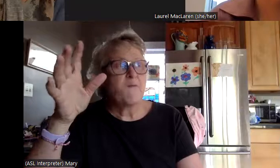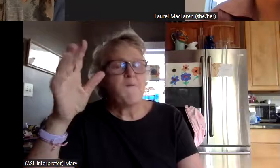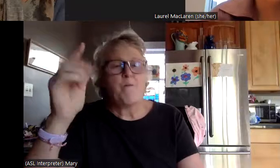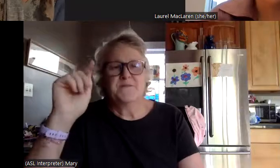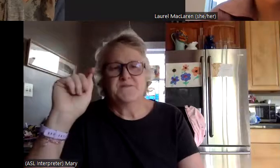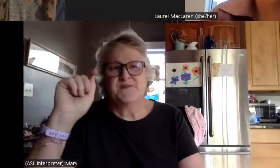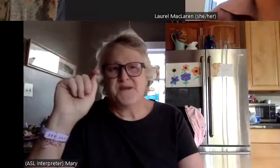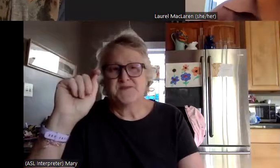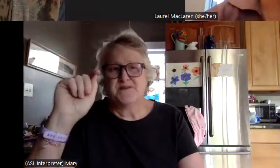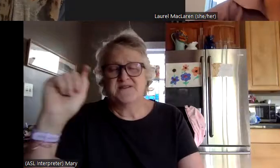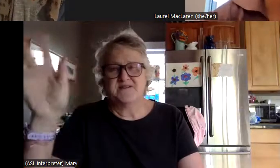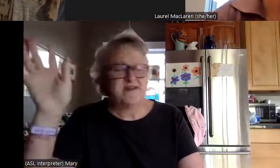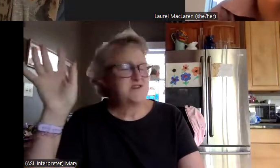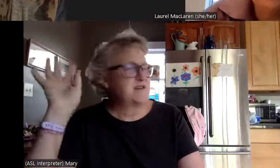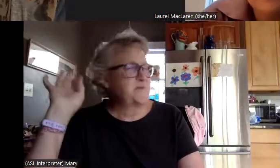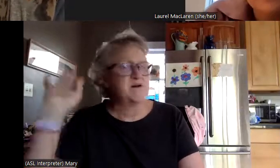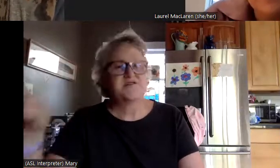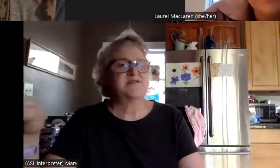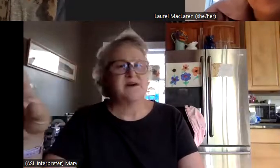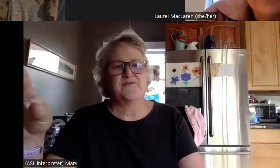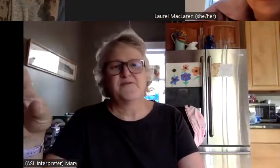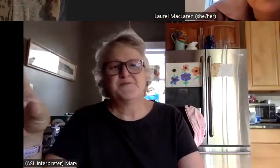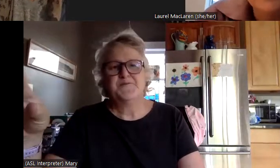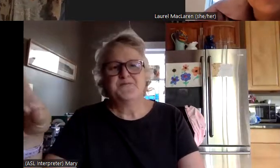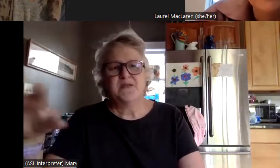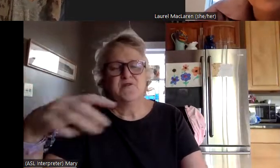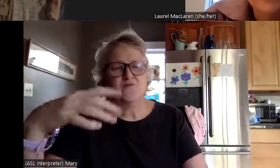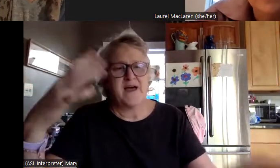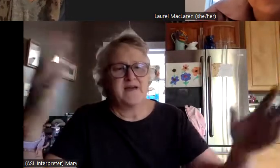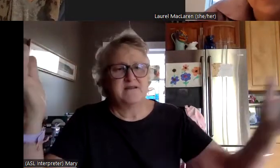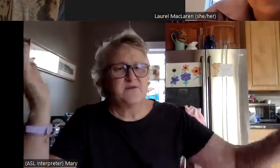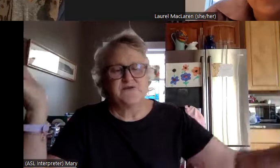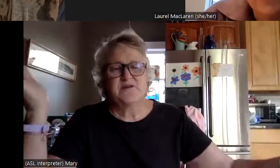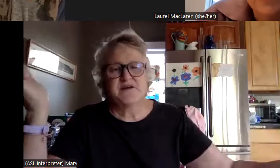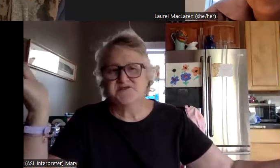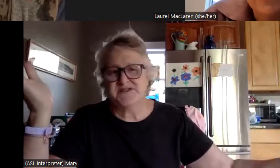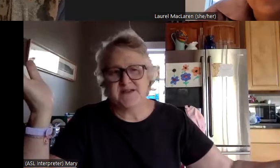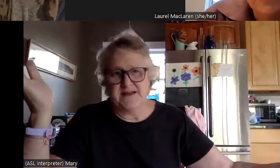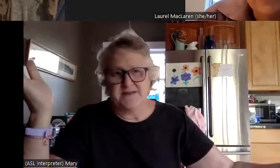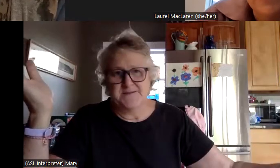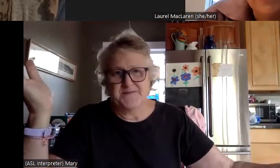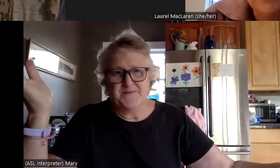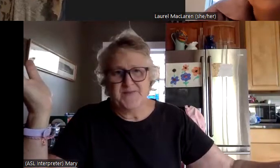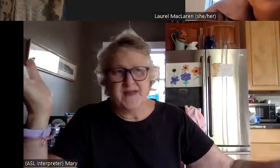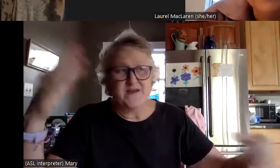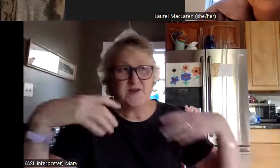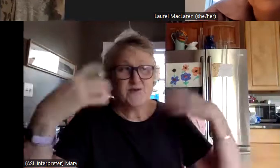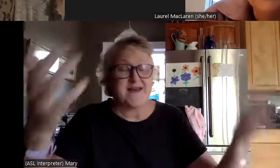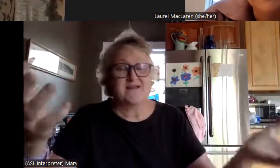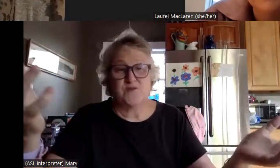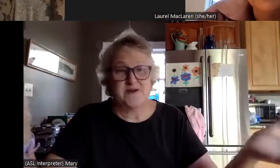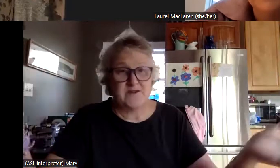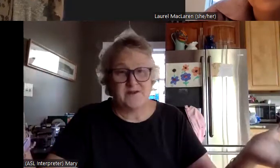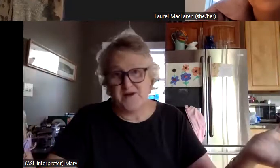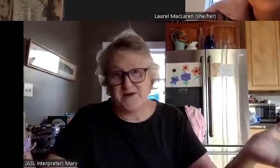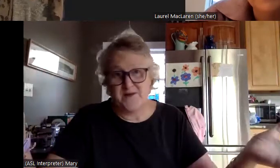there. But the best part is they schlep all your stuff. Mm-hmm. You ride in the beautiful countryside. and then you get